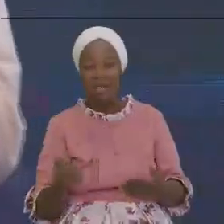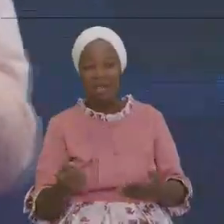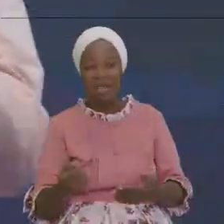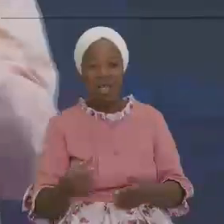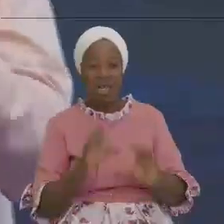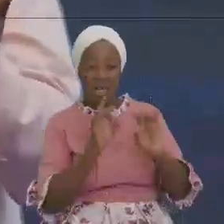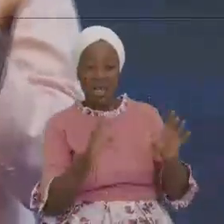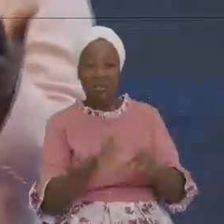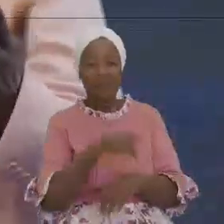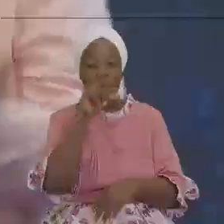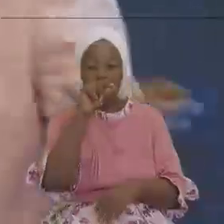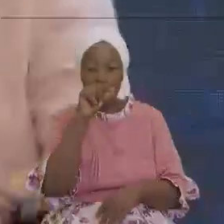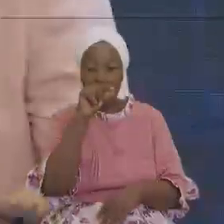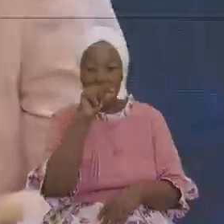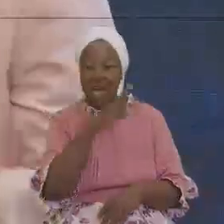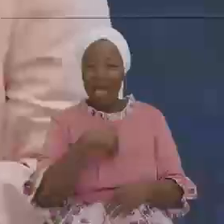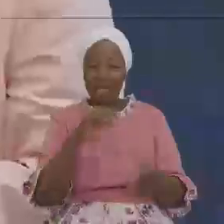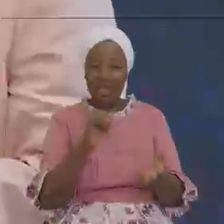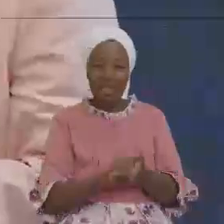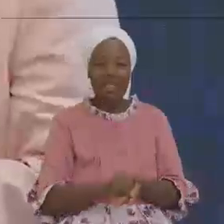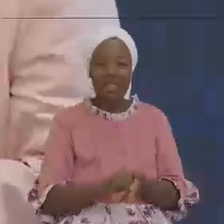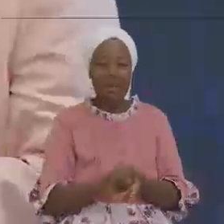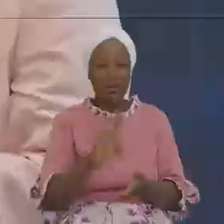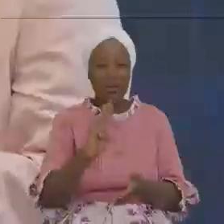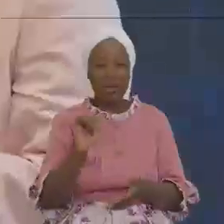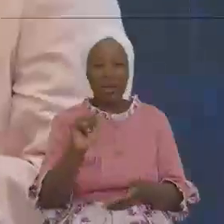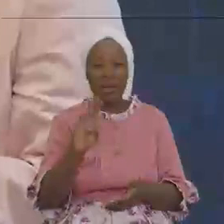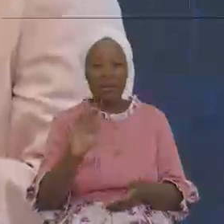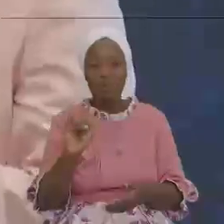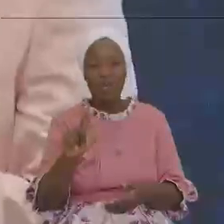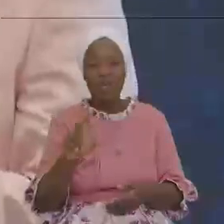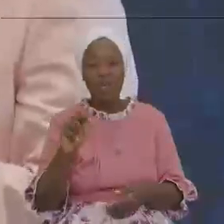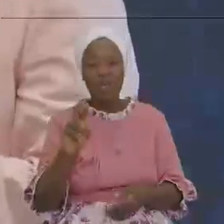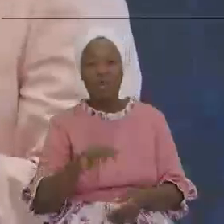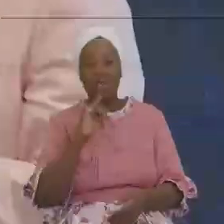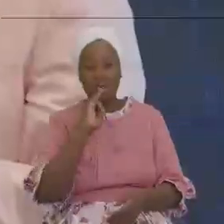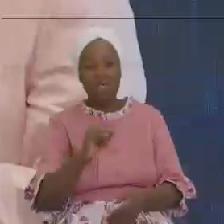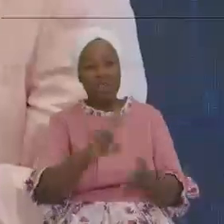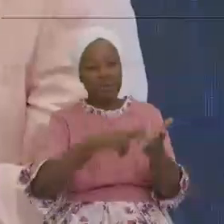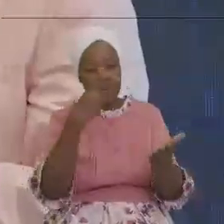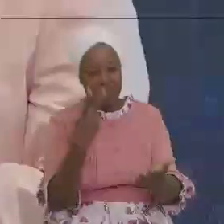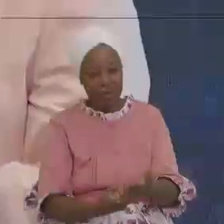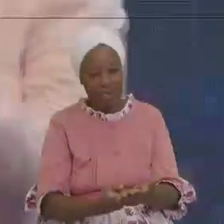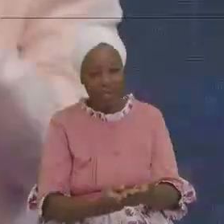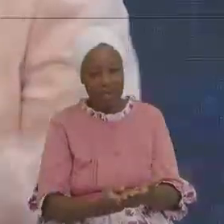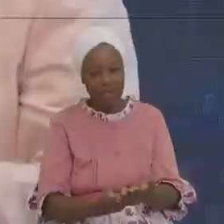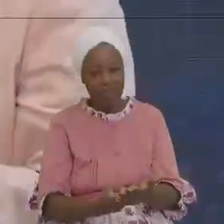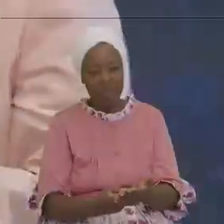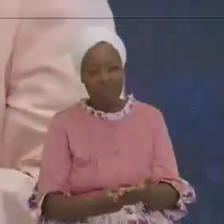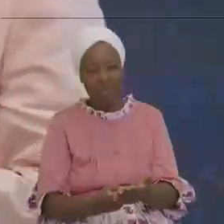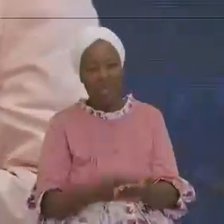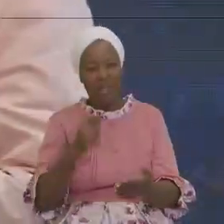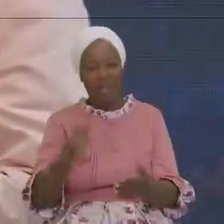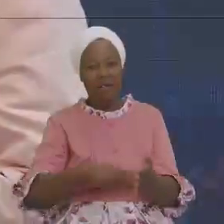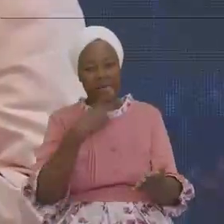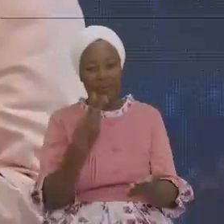And that Babylon is falling. The falling world, the falling